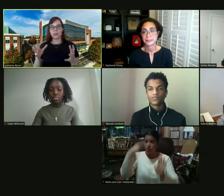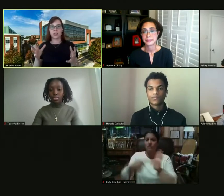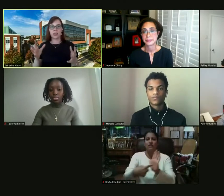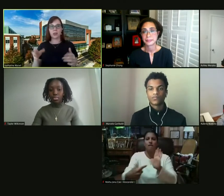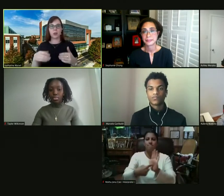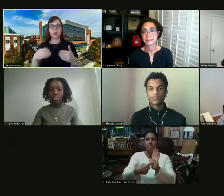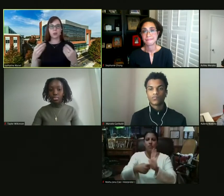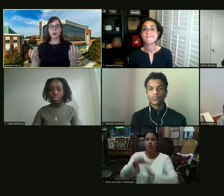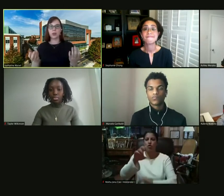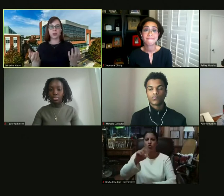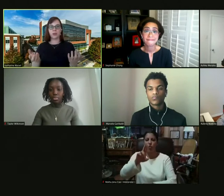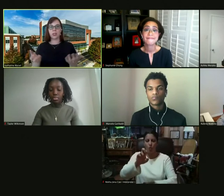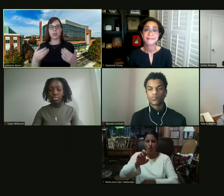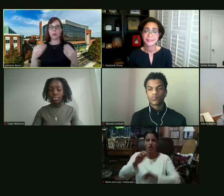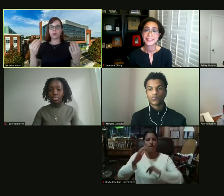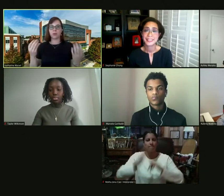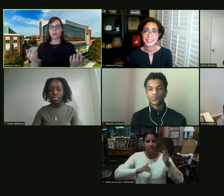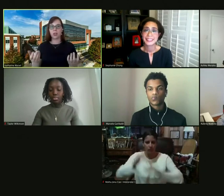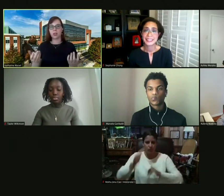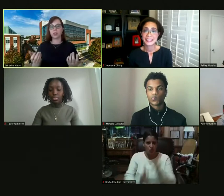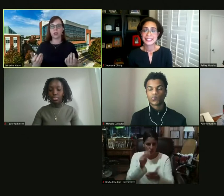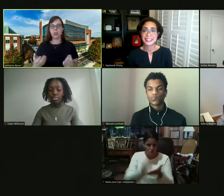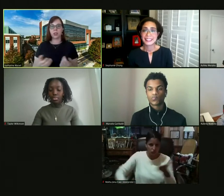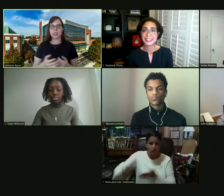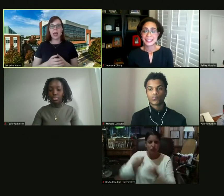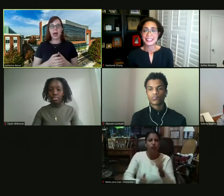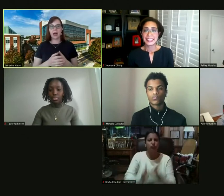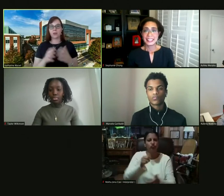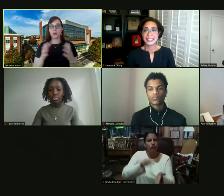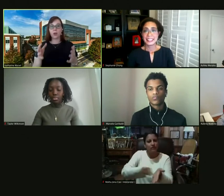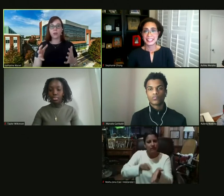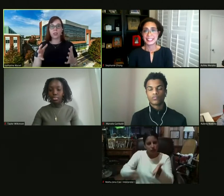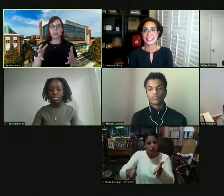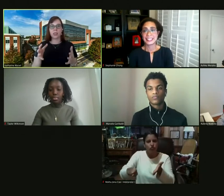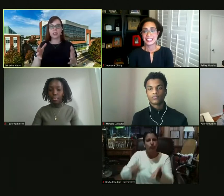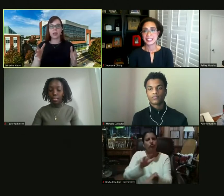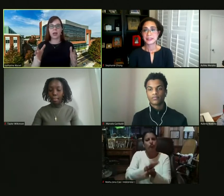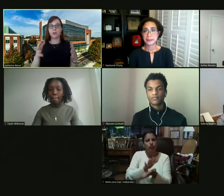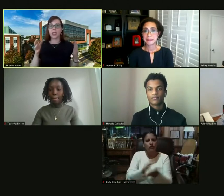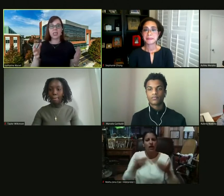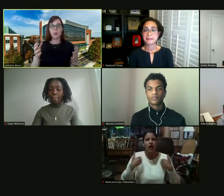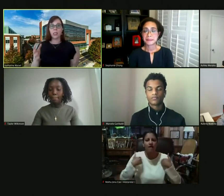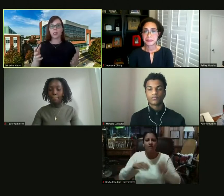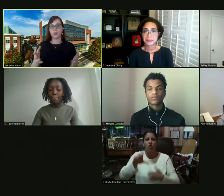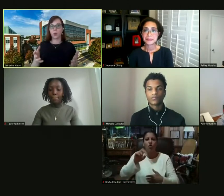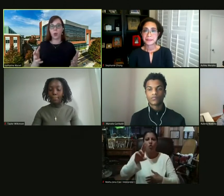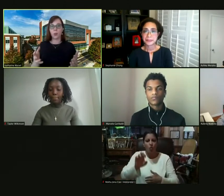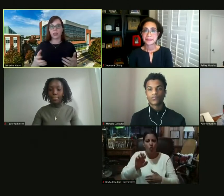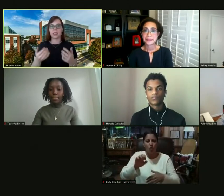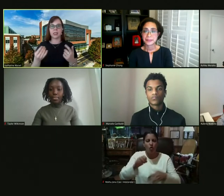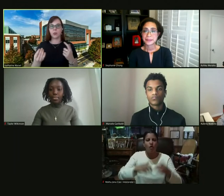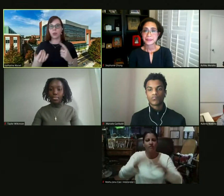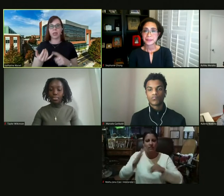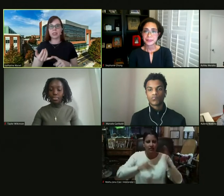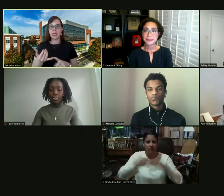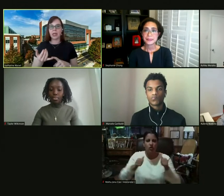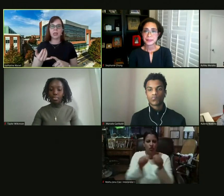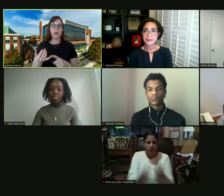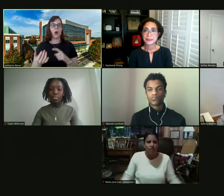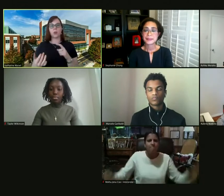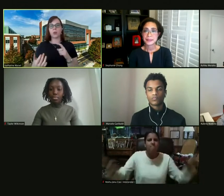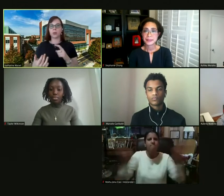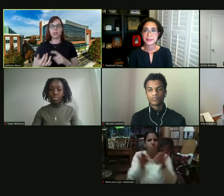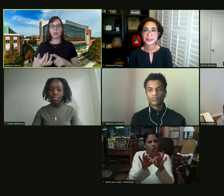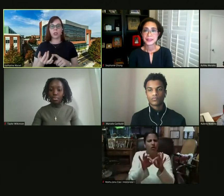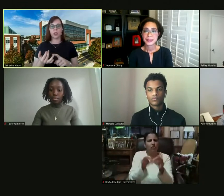core facilities. So most research institutions have core facilities that have key pieces of equipment that need to be